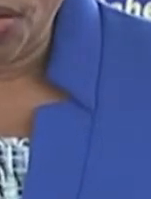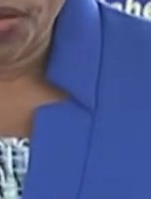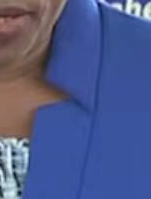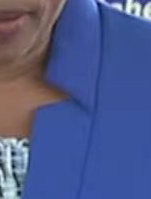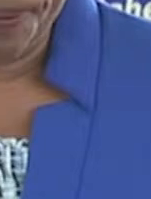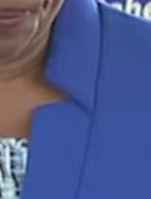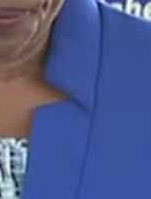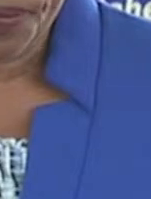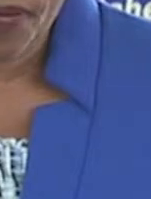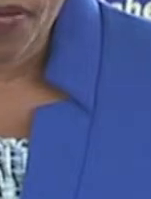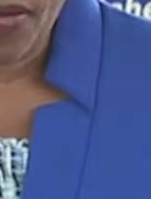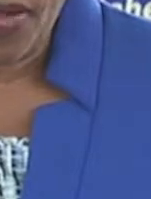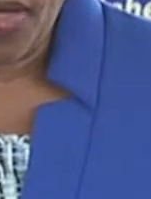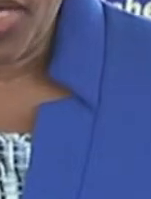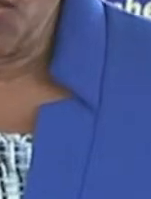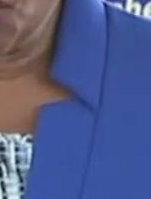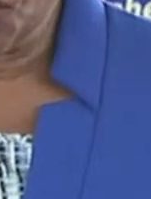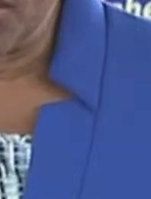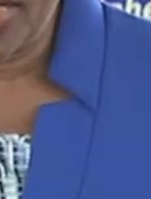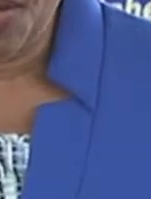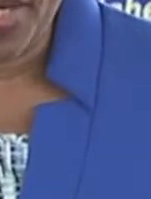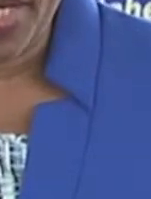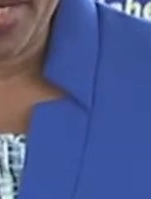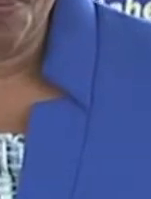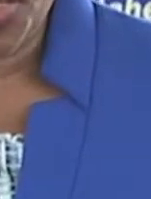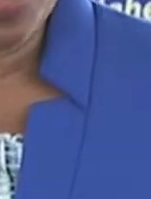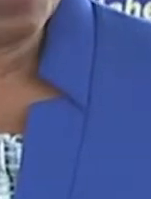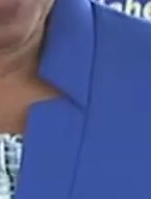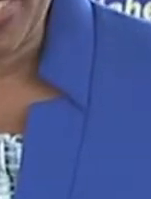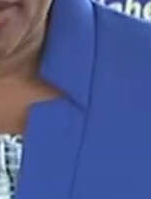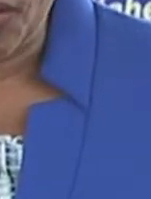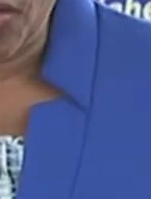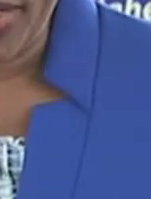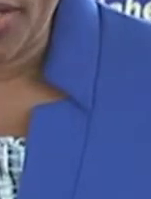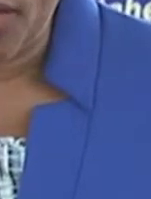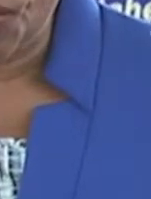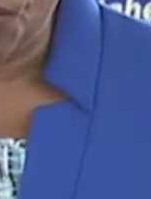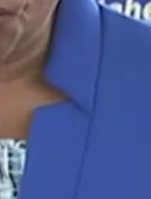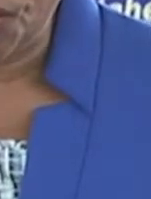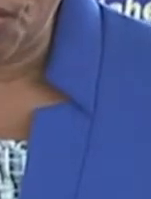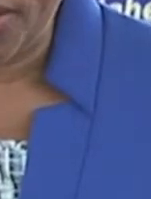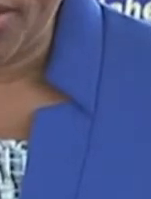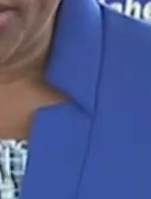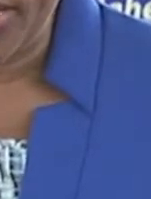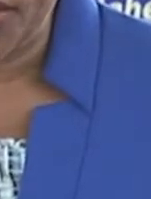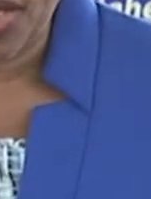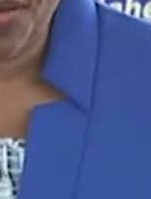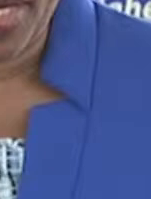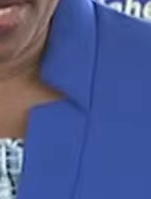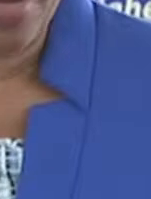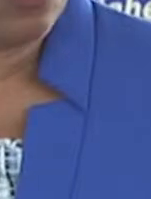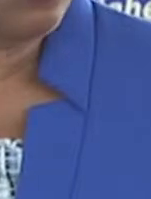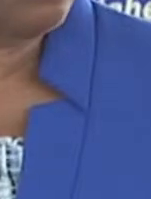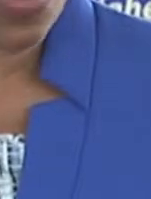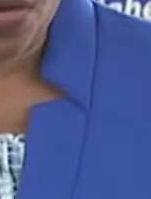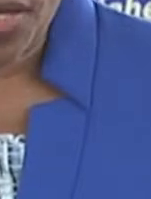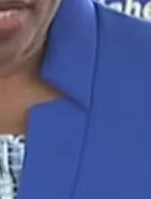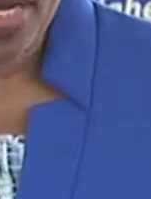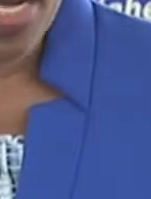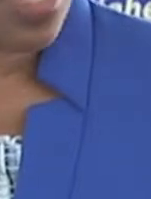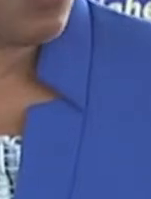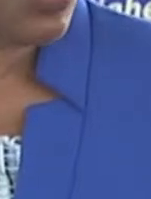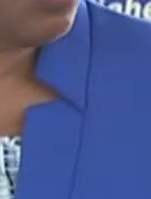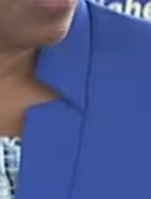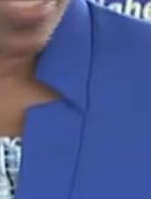have lost. And so today we deeply acknowledge the crucial role this lecture will have